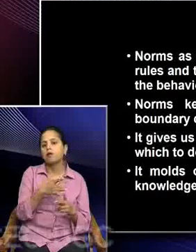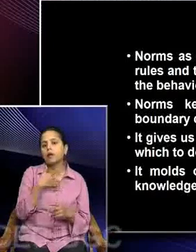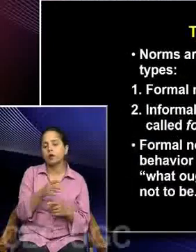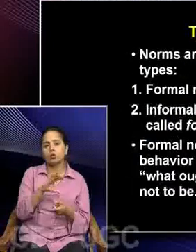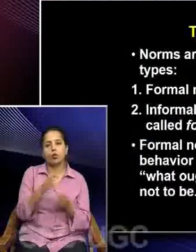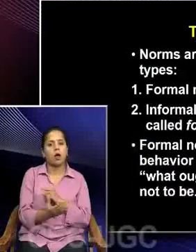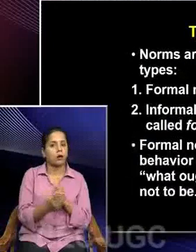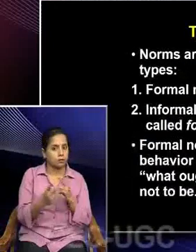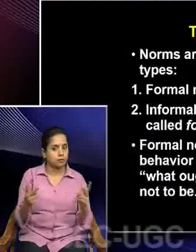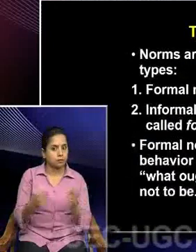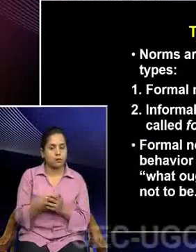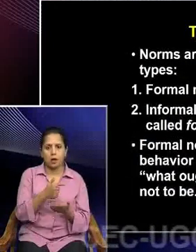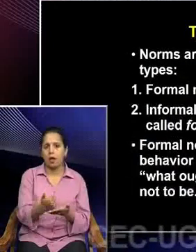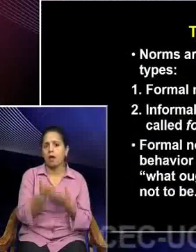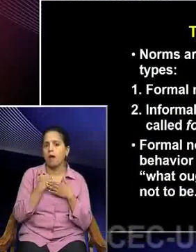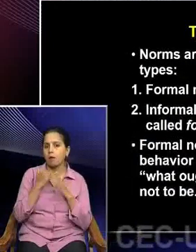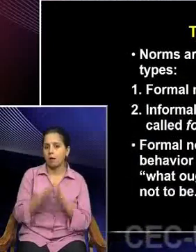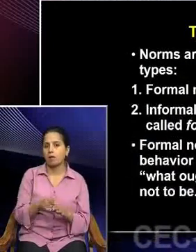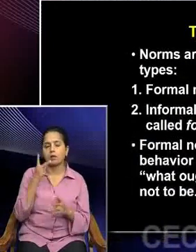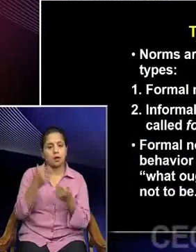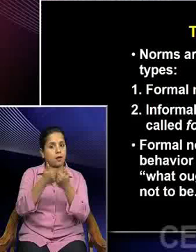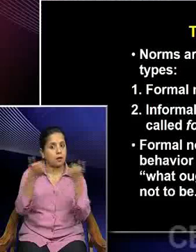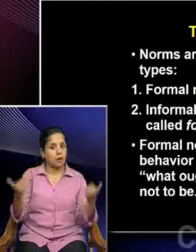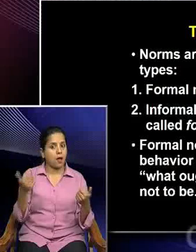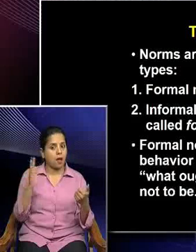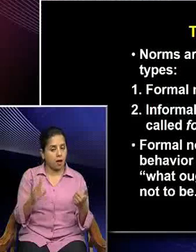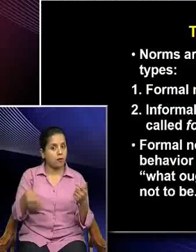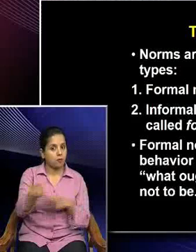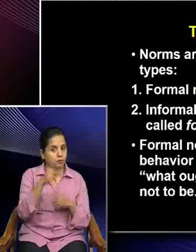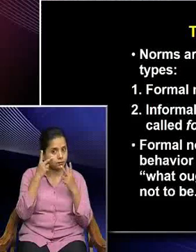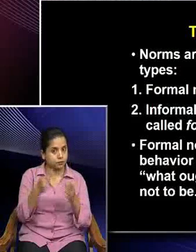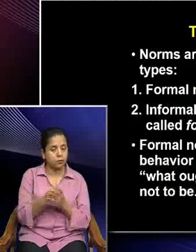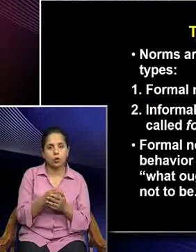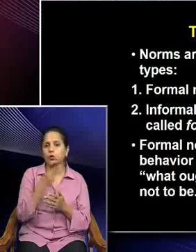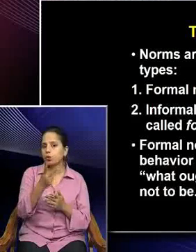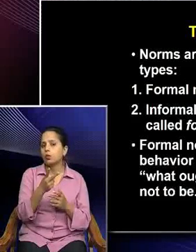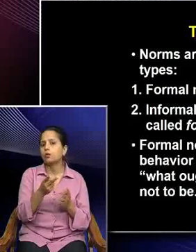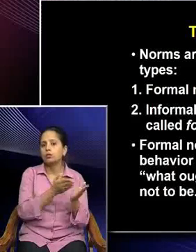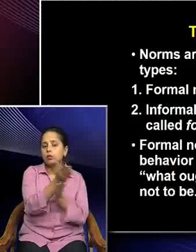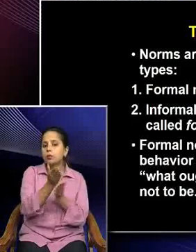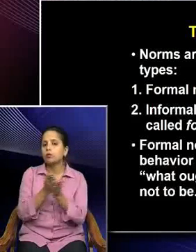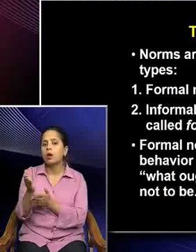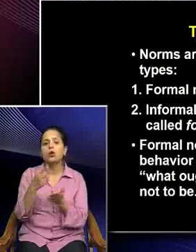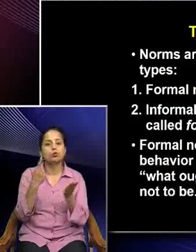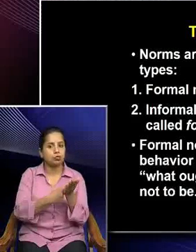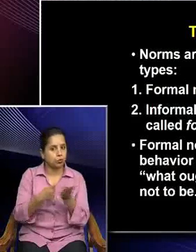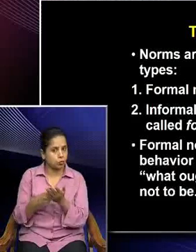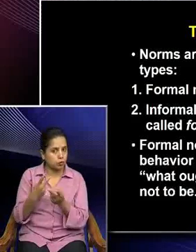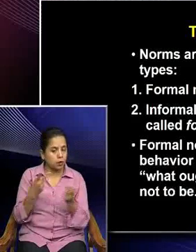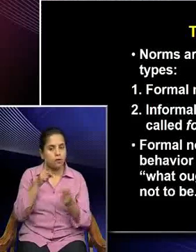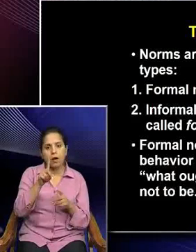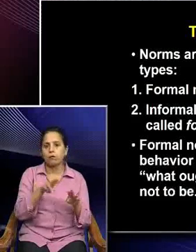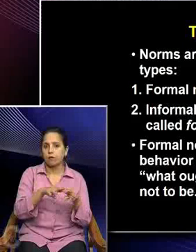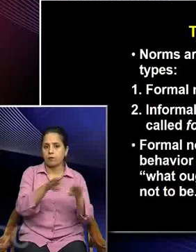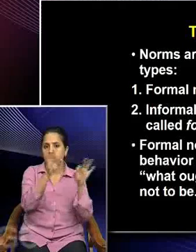culture. It helps us to differentiate between two forms of norms. One is formal,